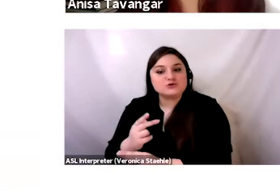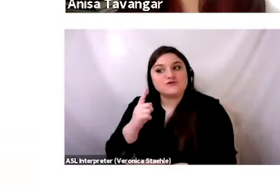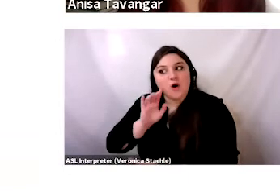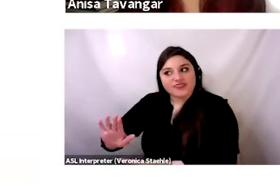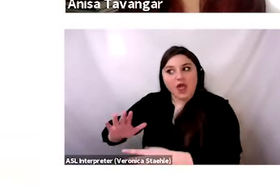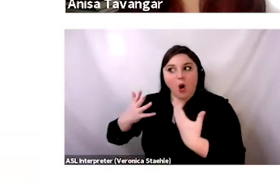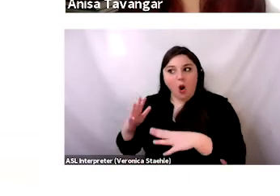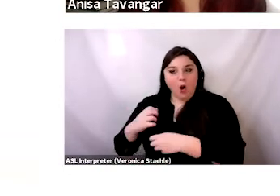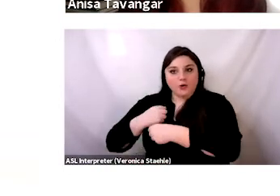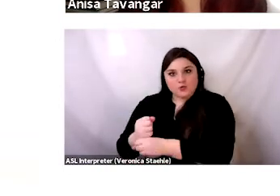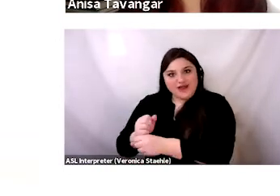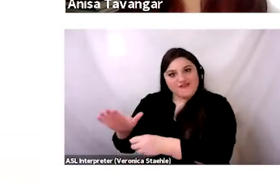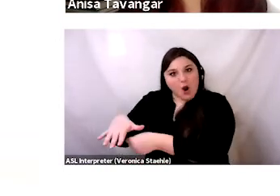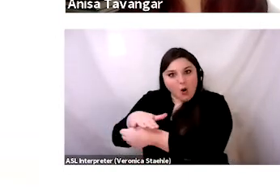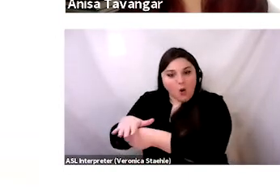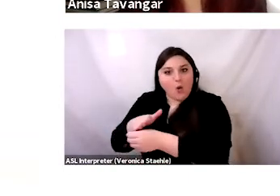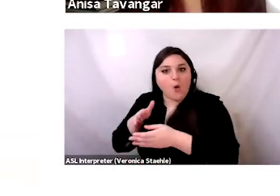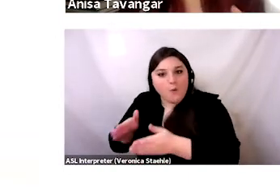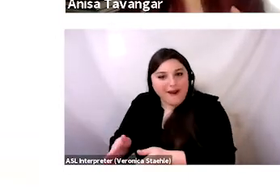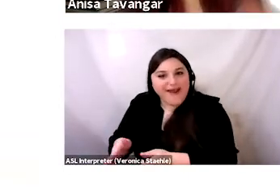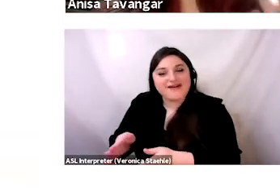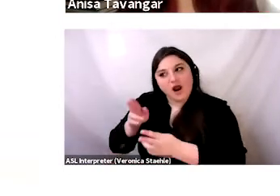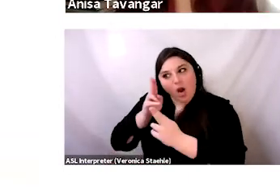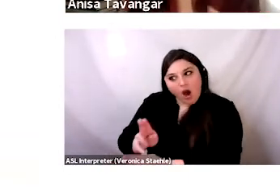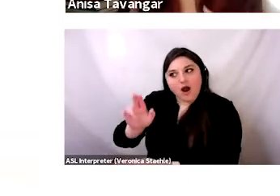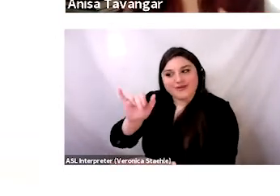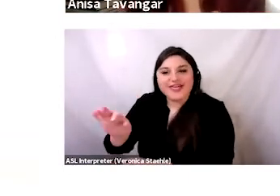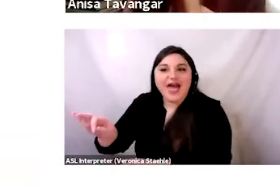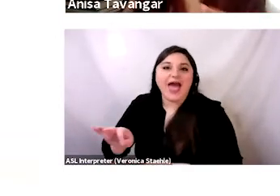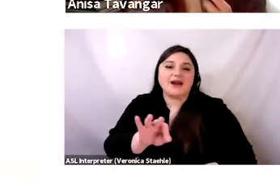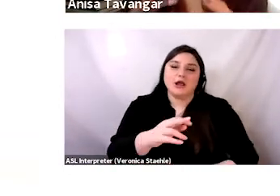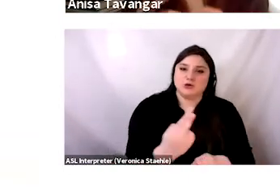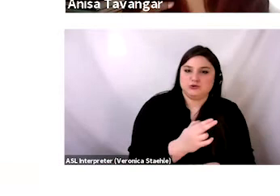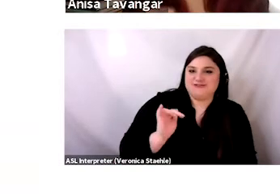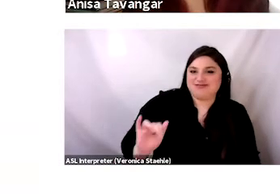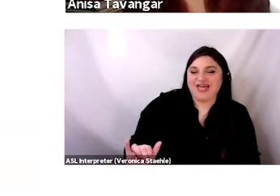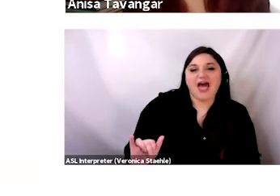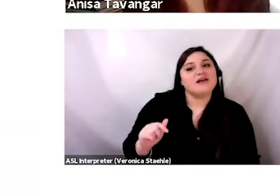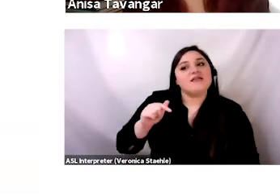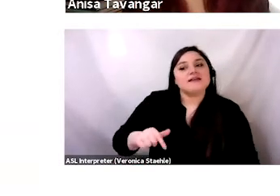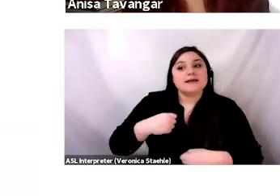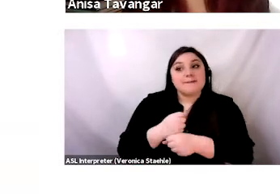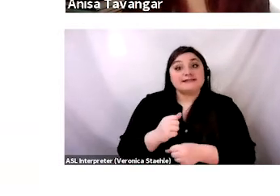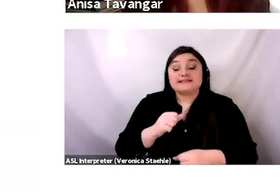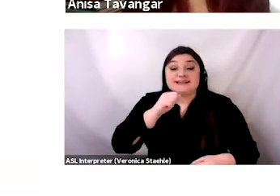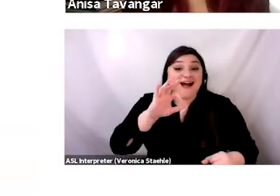to create what they create. And this is sort of, like an example of just sort of slowing everything down in the